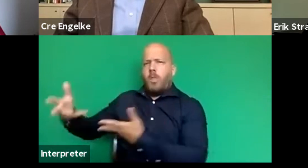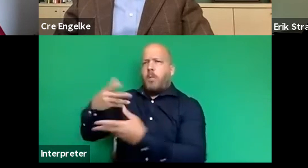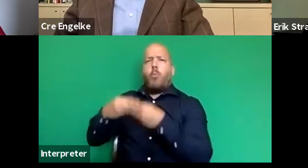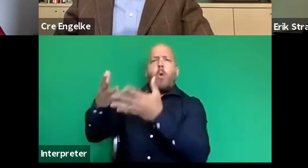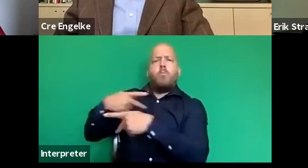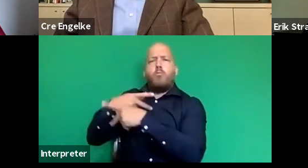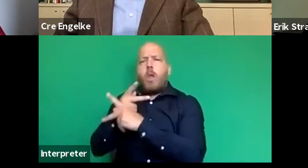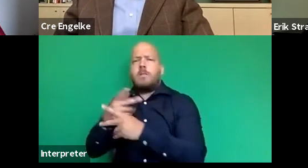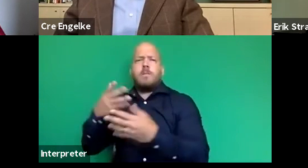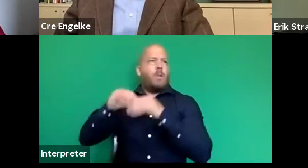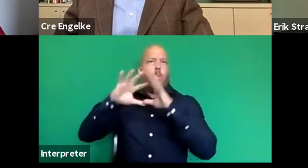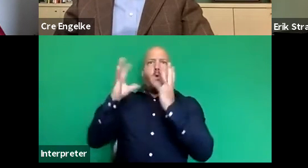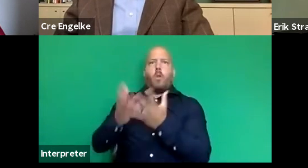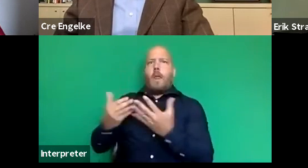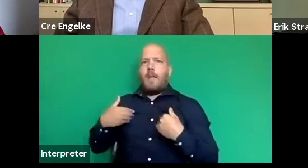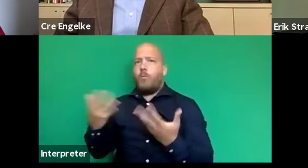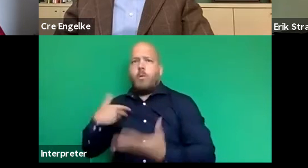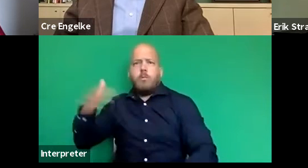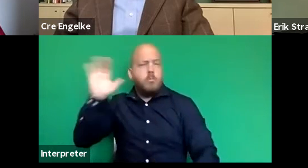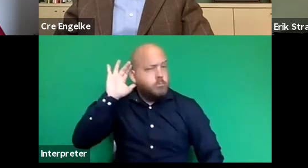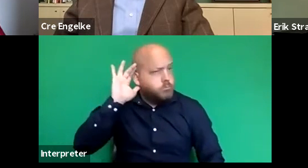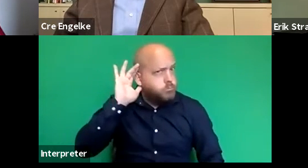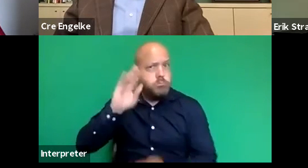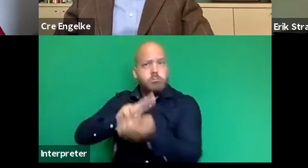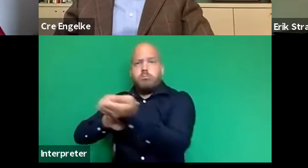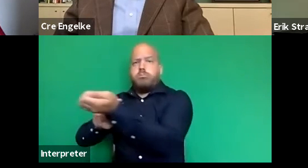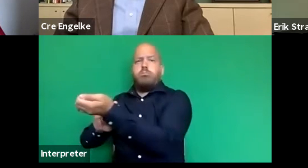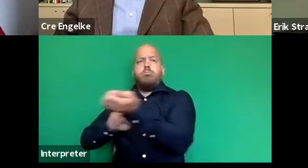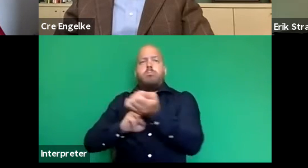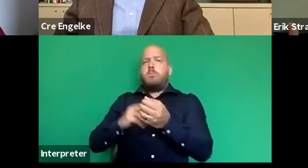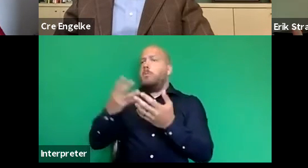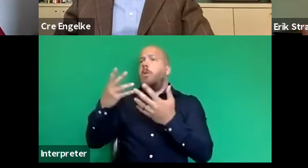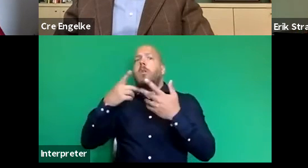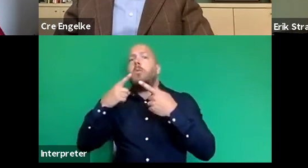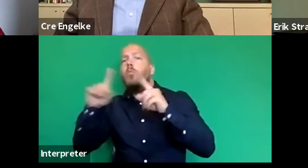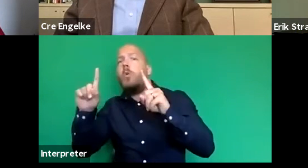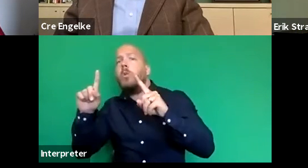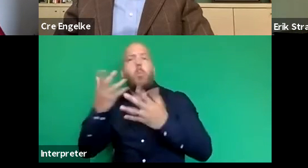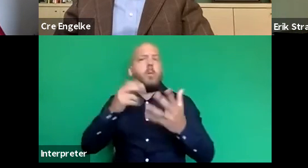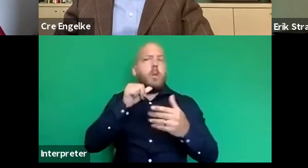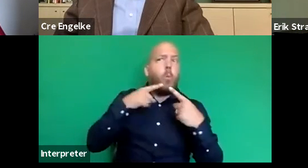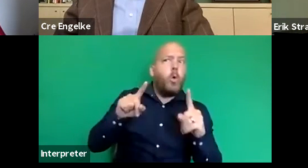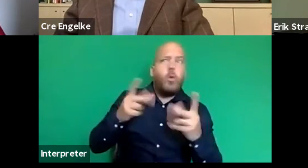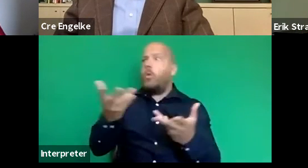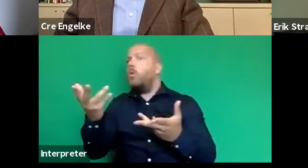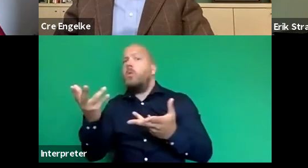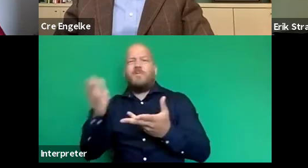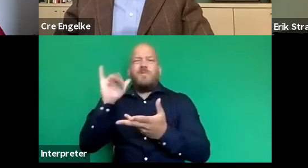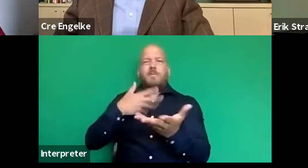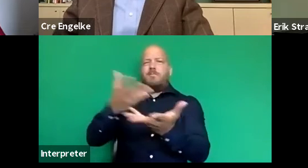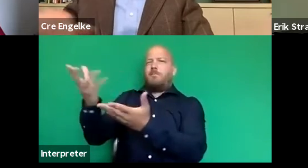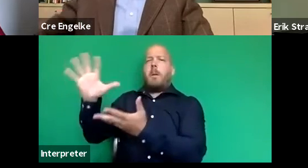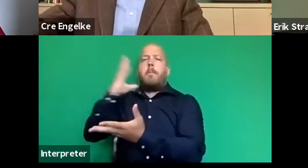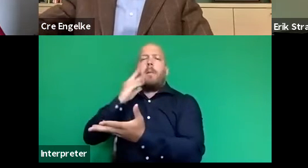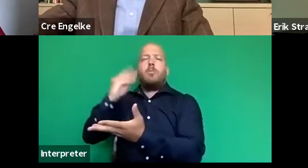what's not working for you. In our experience, and this is not fictional,